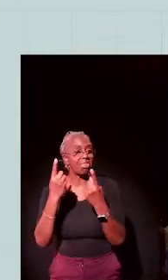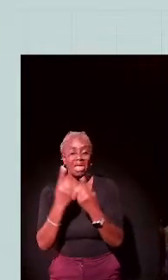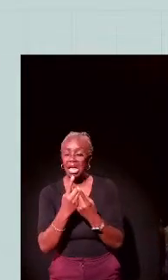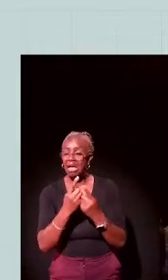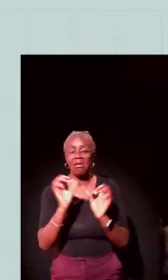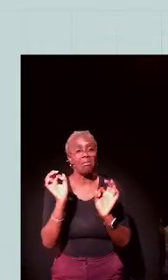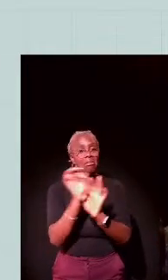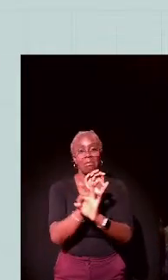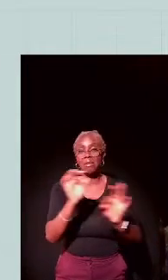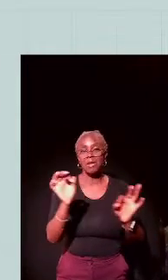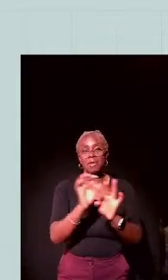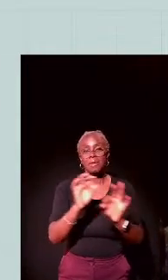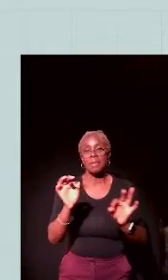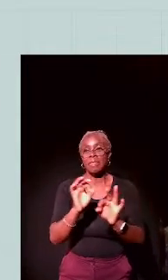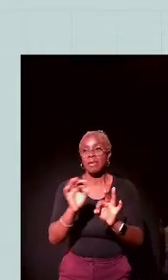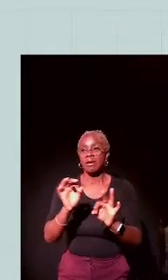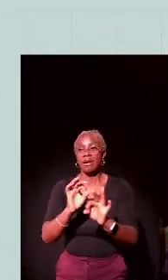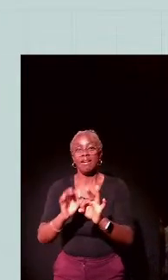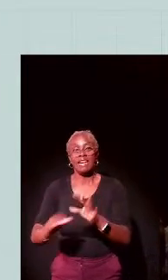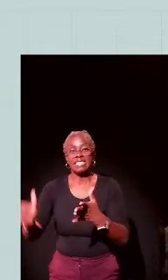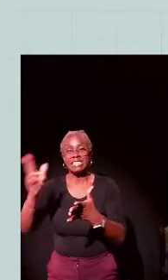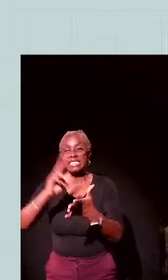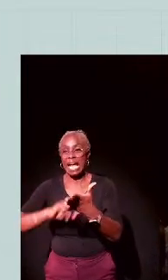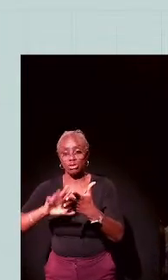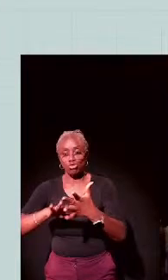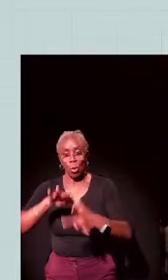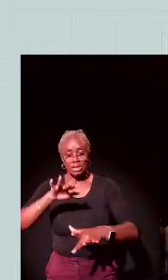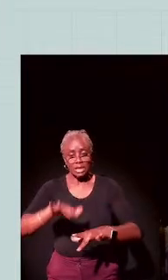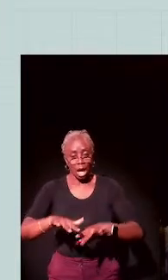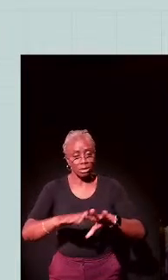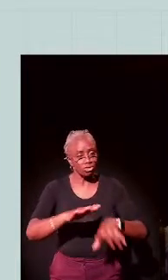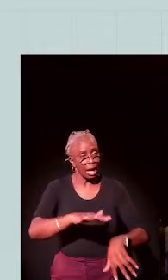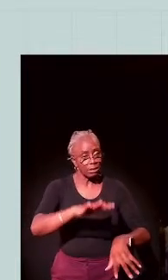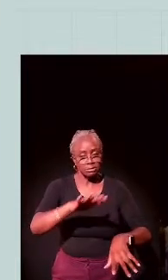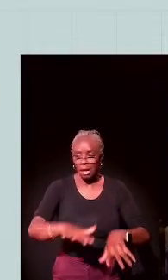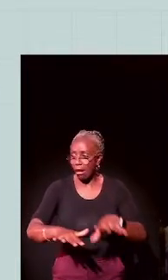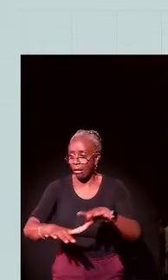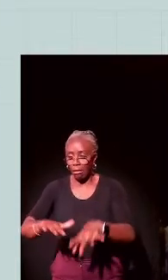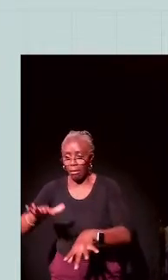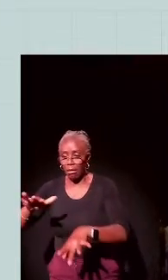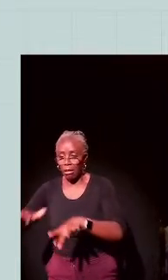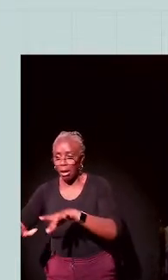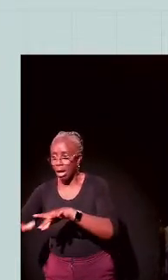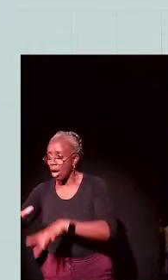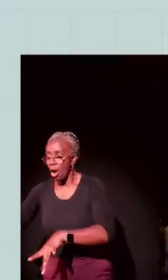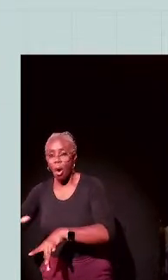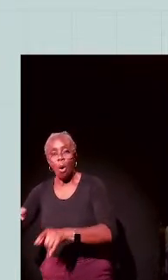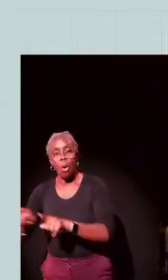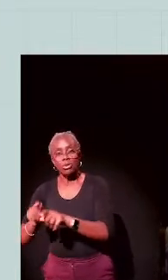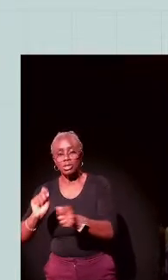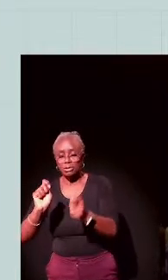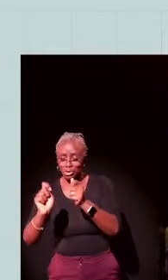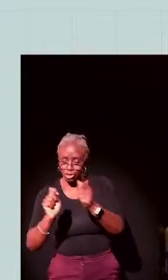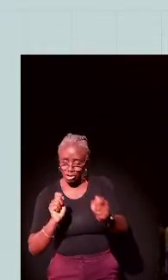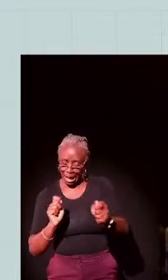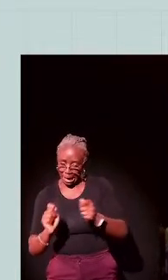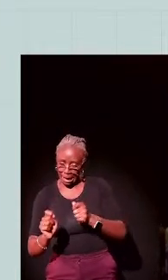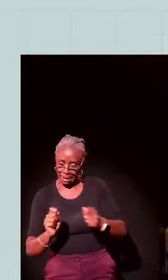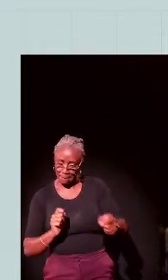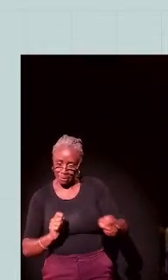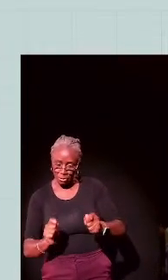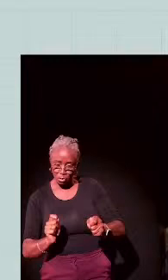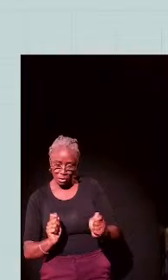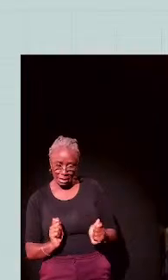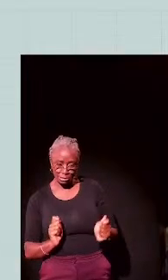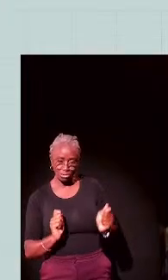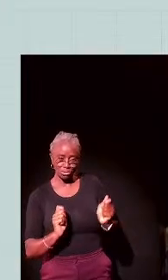surface. It was agnostic of what you were touching, and also agnostic of the shape that you were actually interacting with. So you could